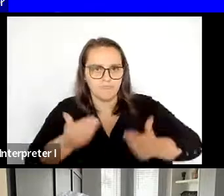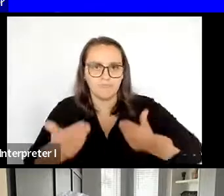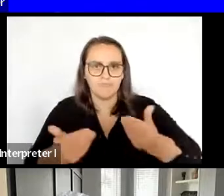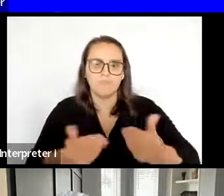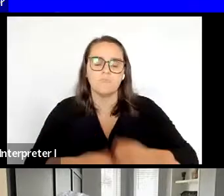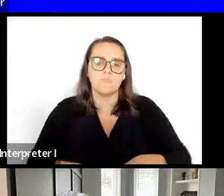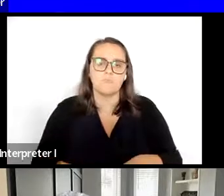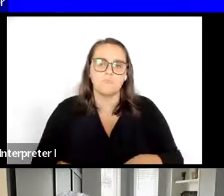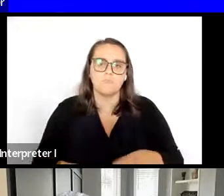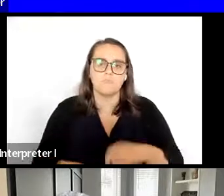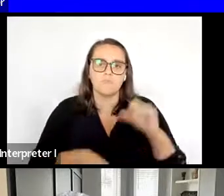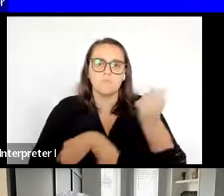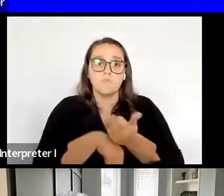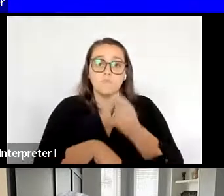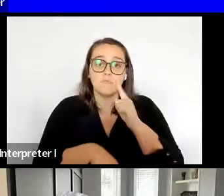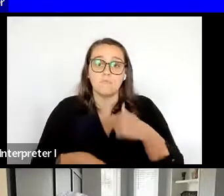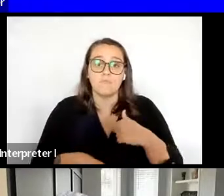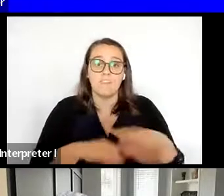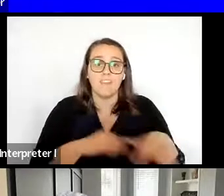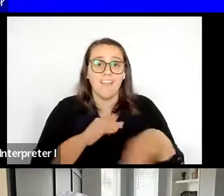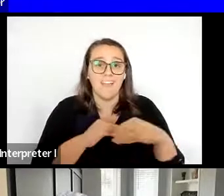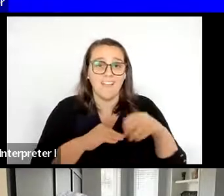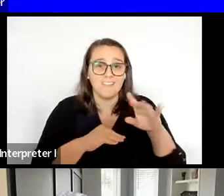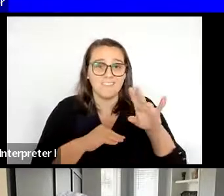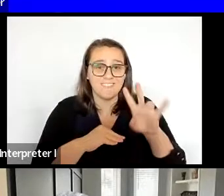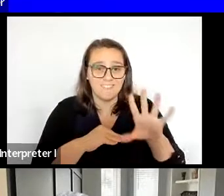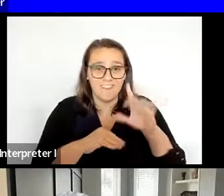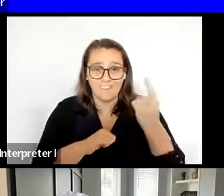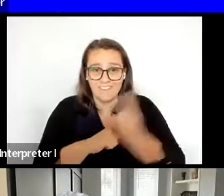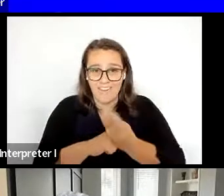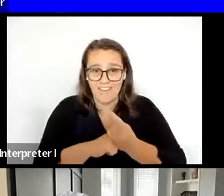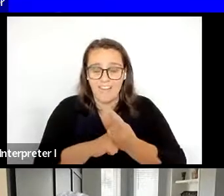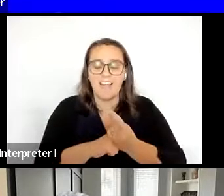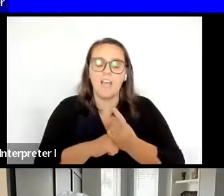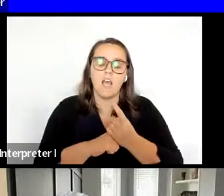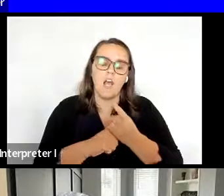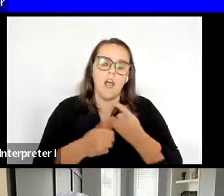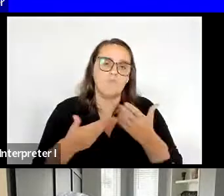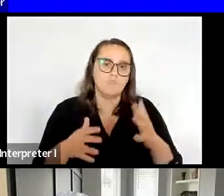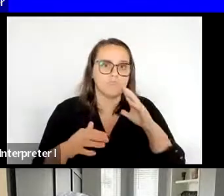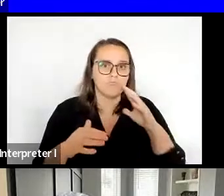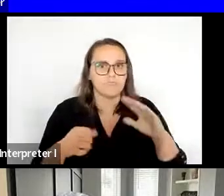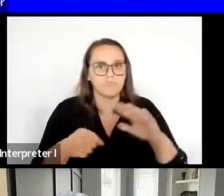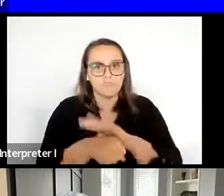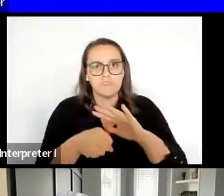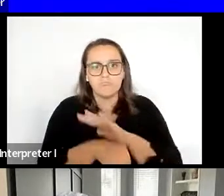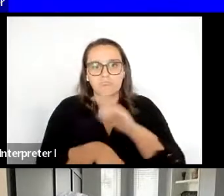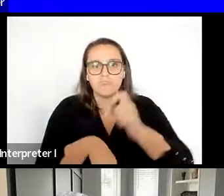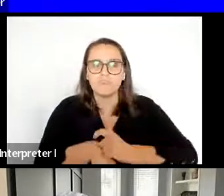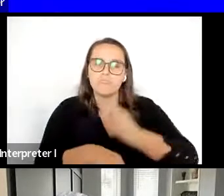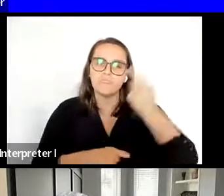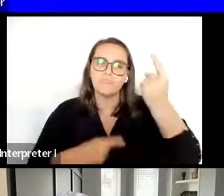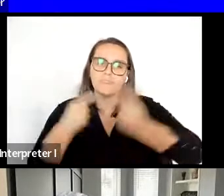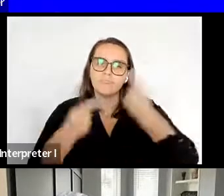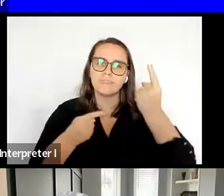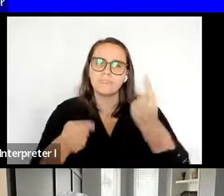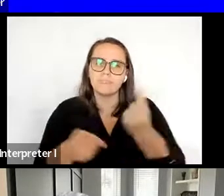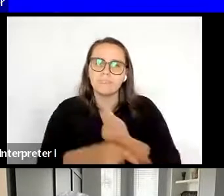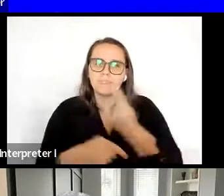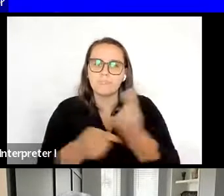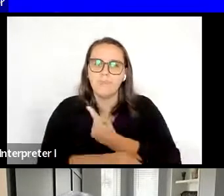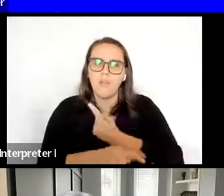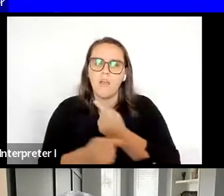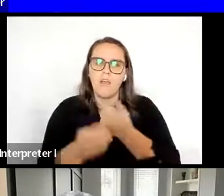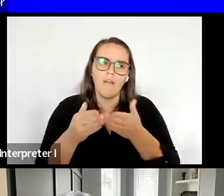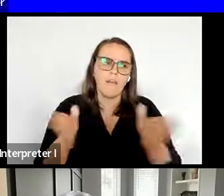Giving the task force an additional 75 days to do its work will ensure adequate time for it to thoughtfully consider its scope, review